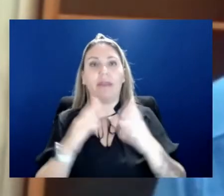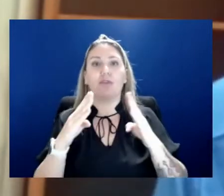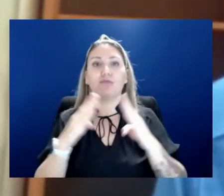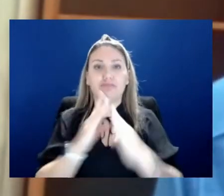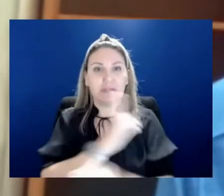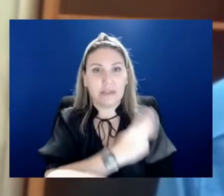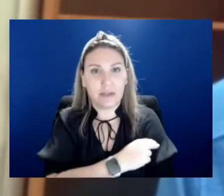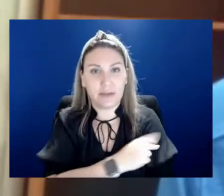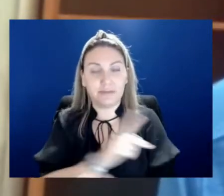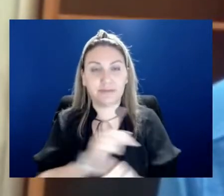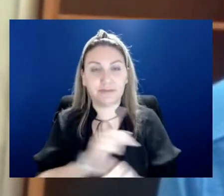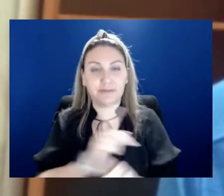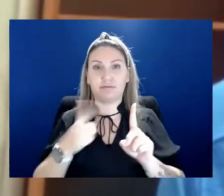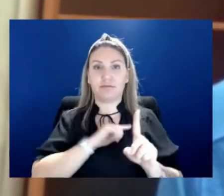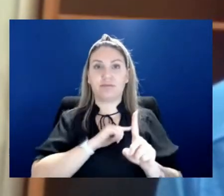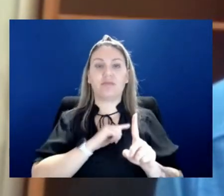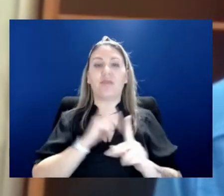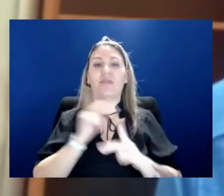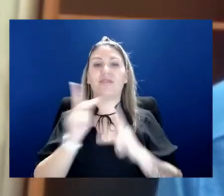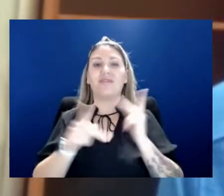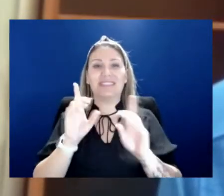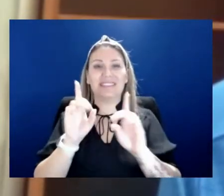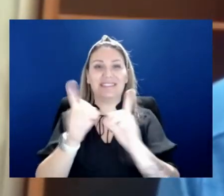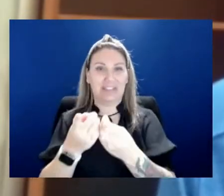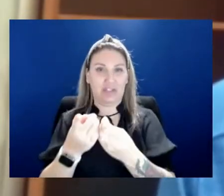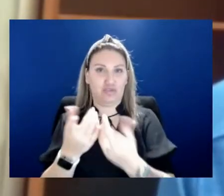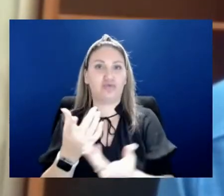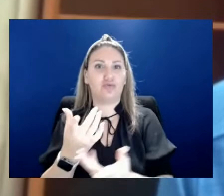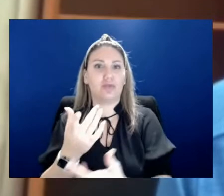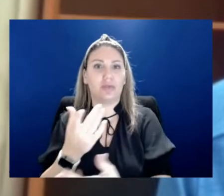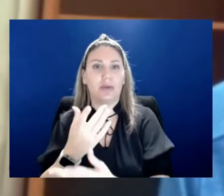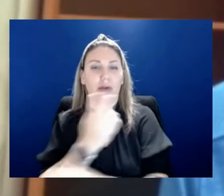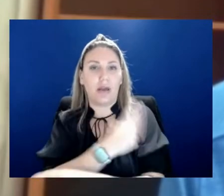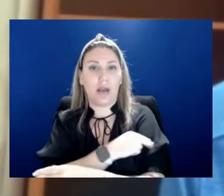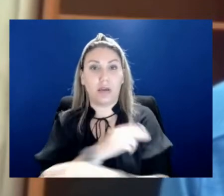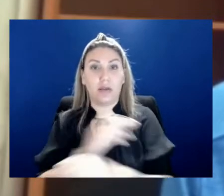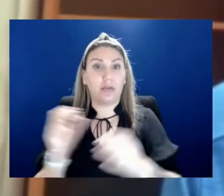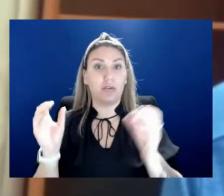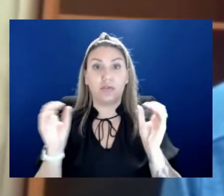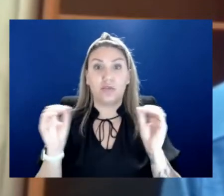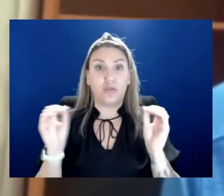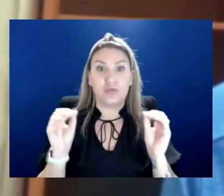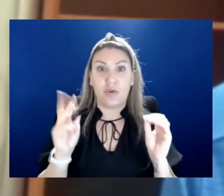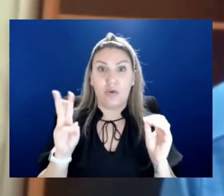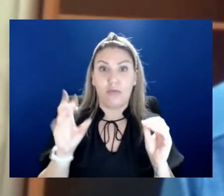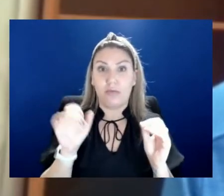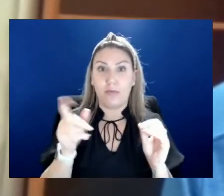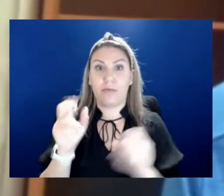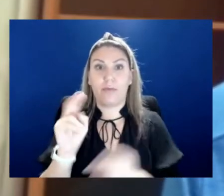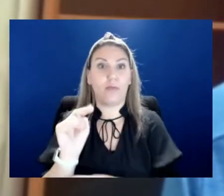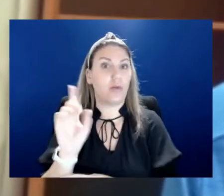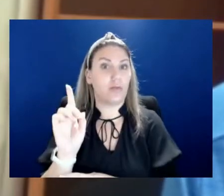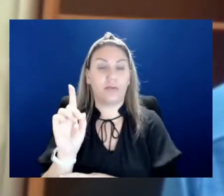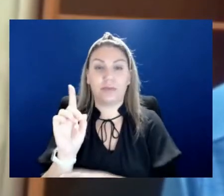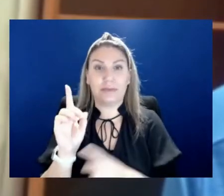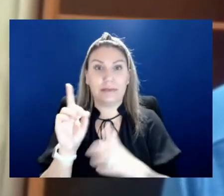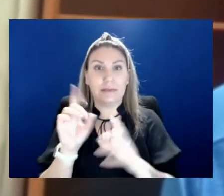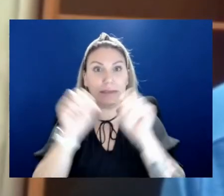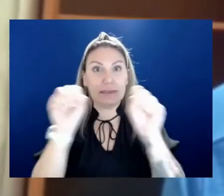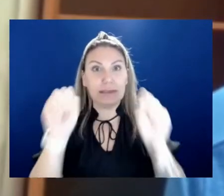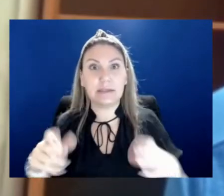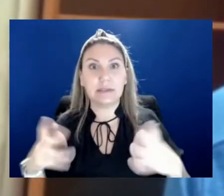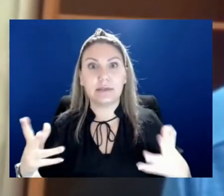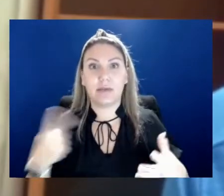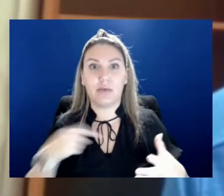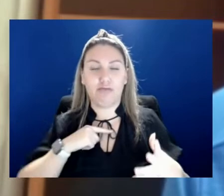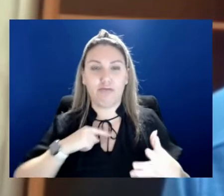we visited a district hospital that had no wound vacuum systems. We brought the very